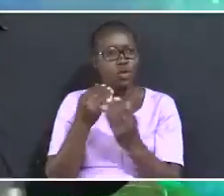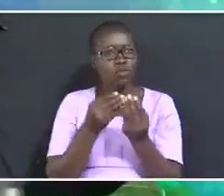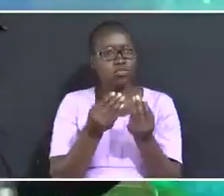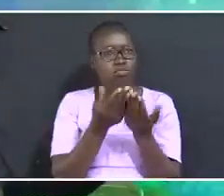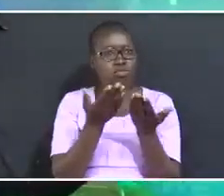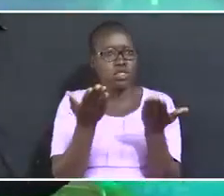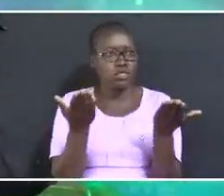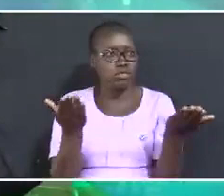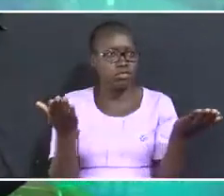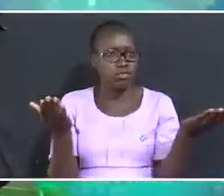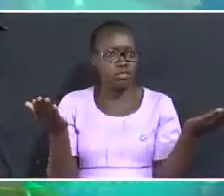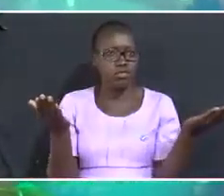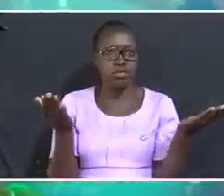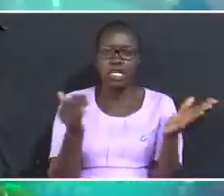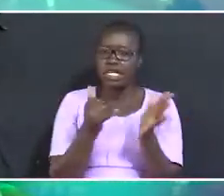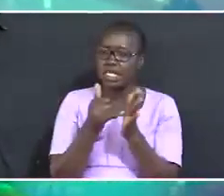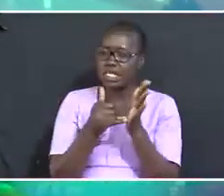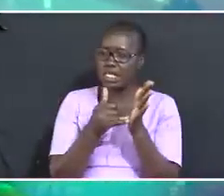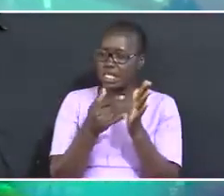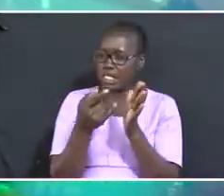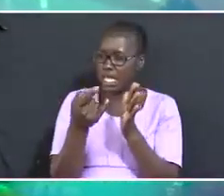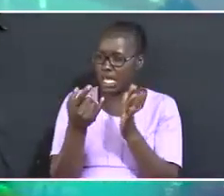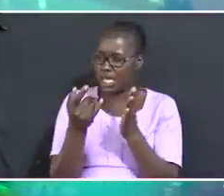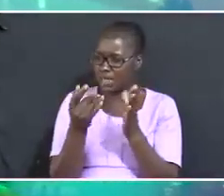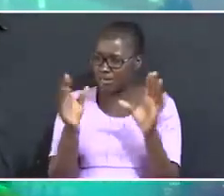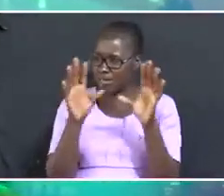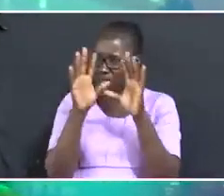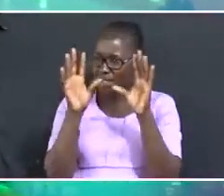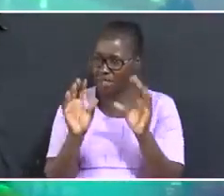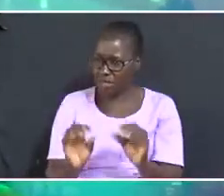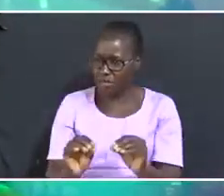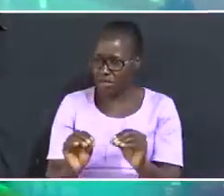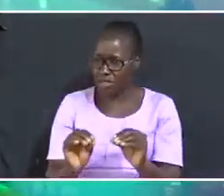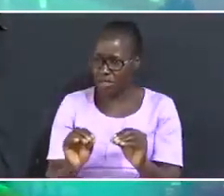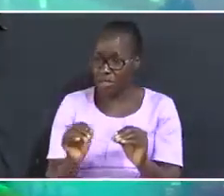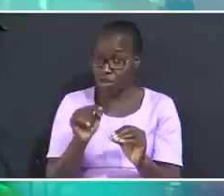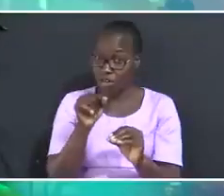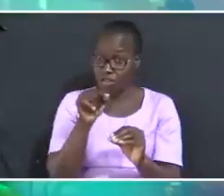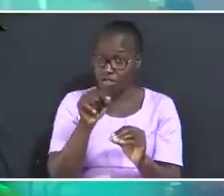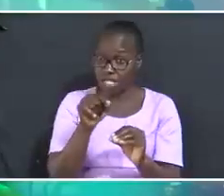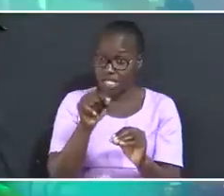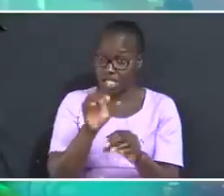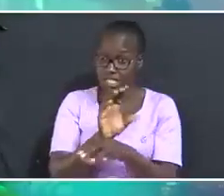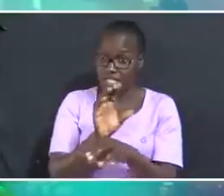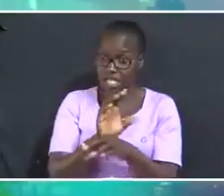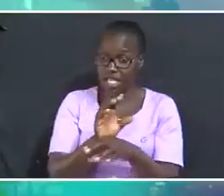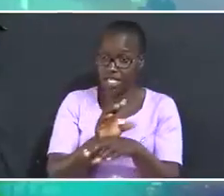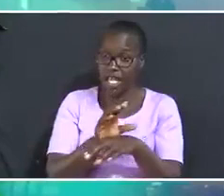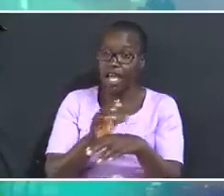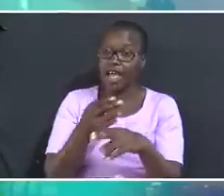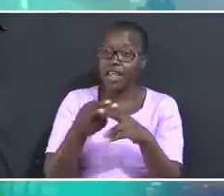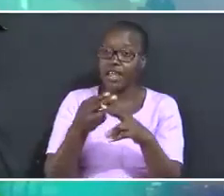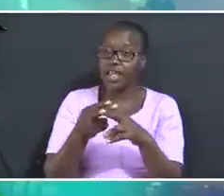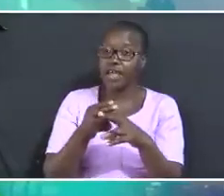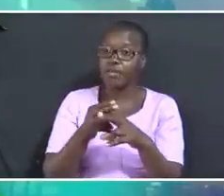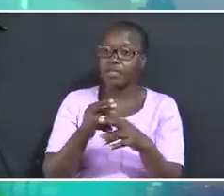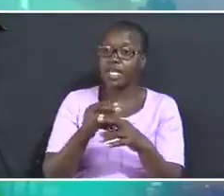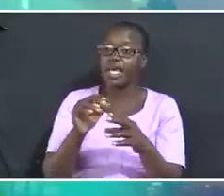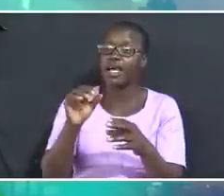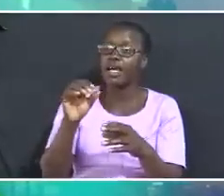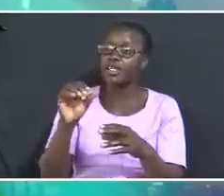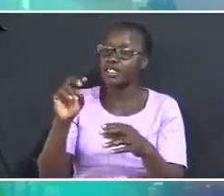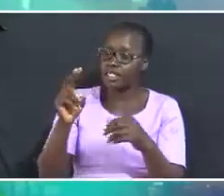you just a synopsis of this church called Seventh Day